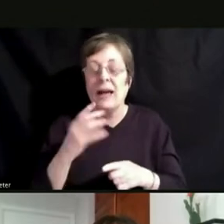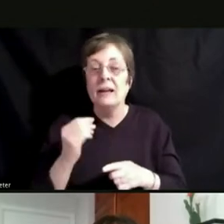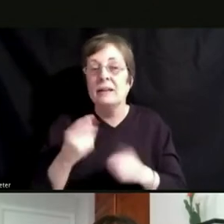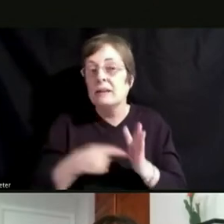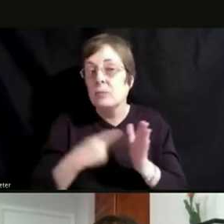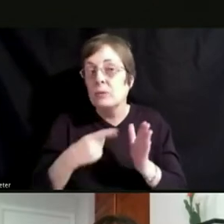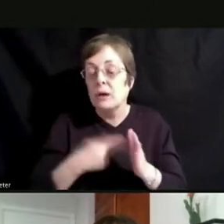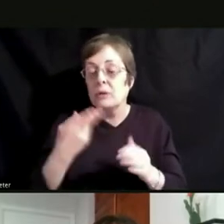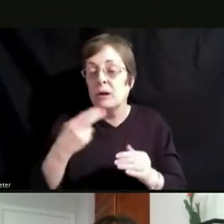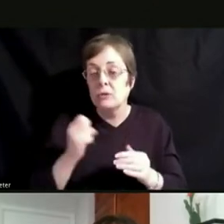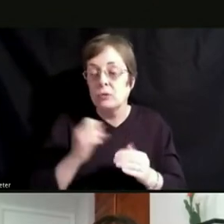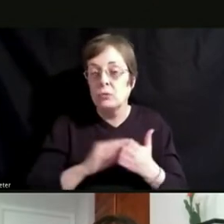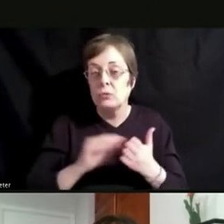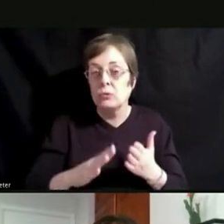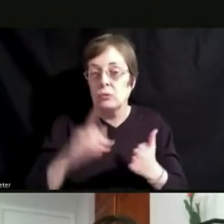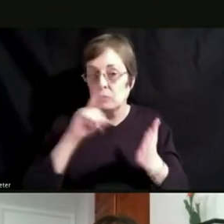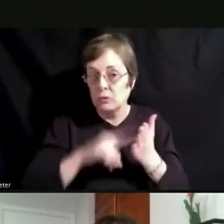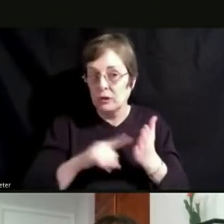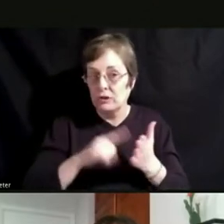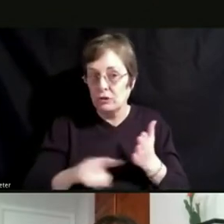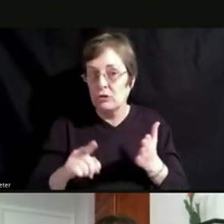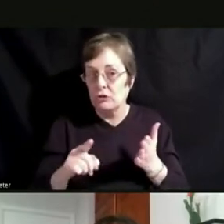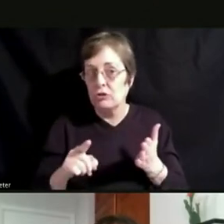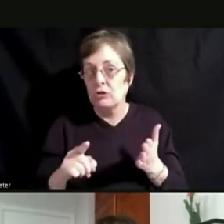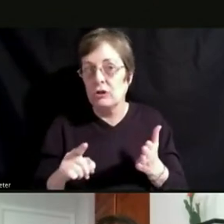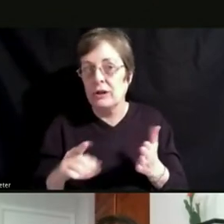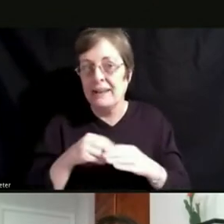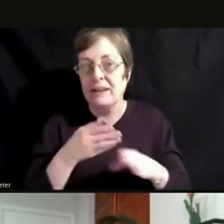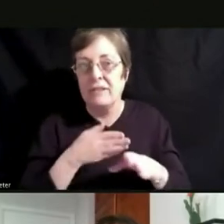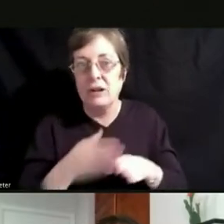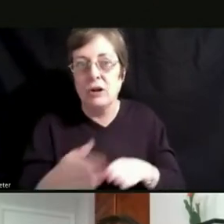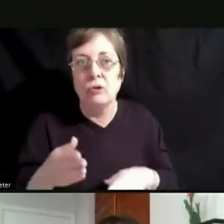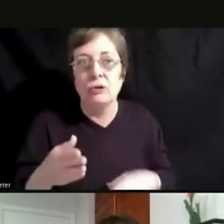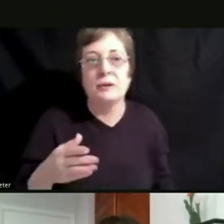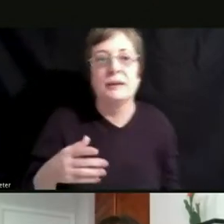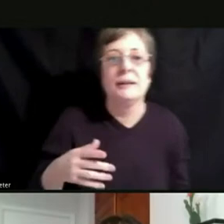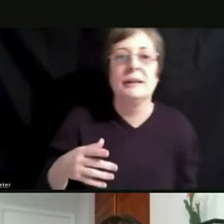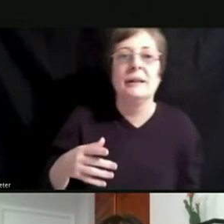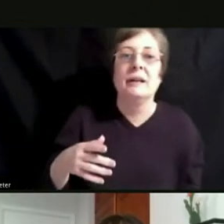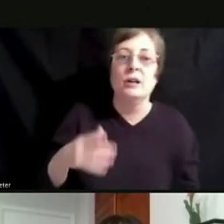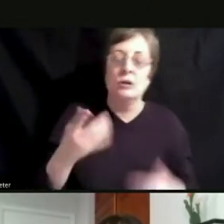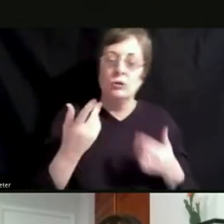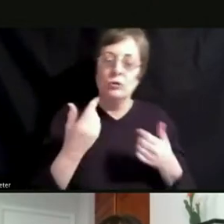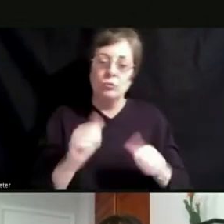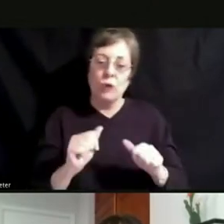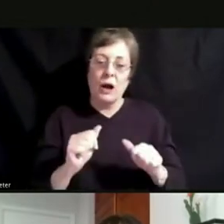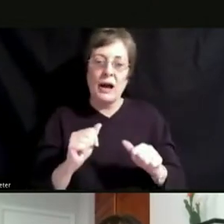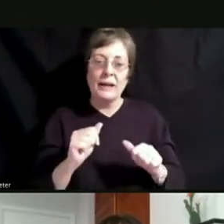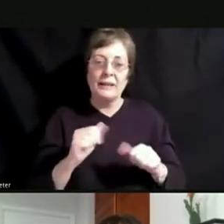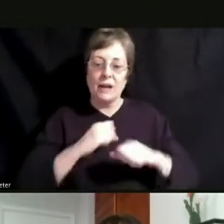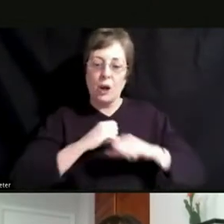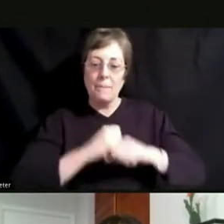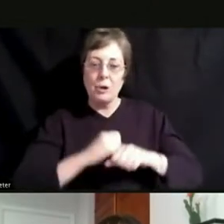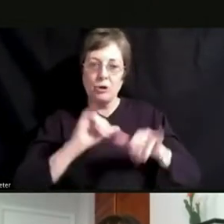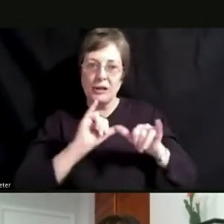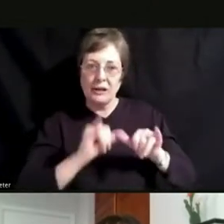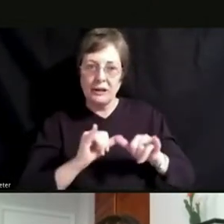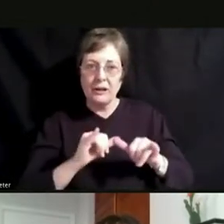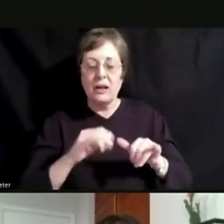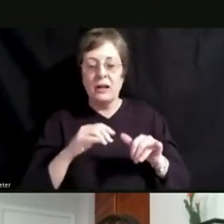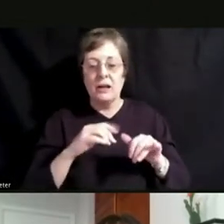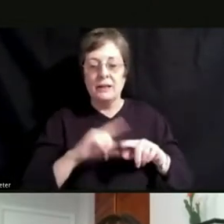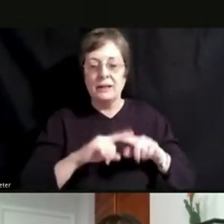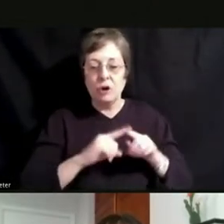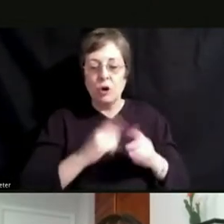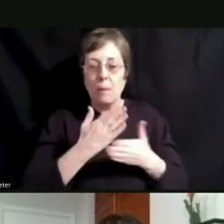do research in our kind of, we work in a field called immunoengineering. So trying to engineer different components of the immune system.